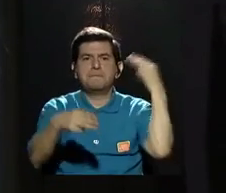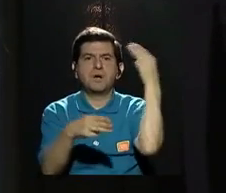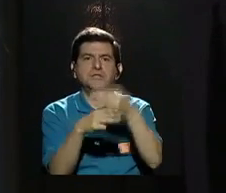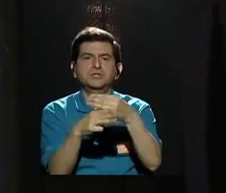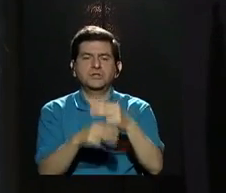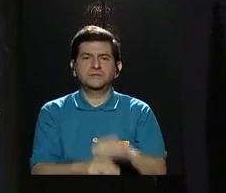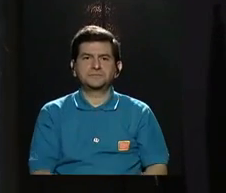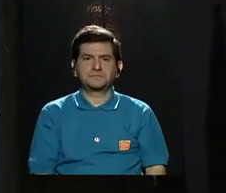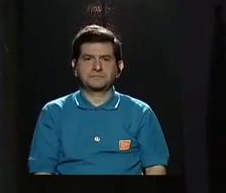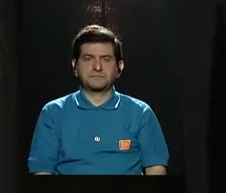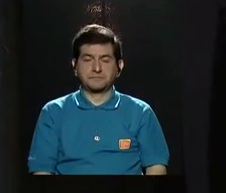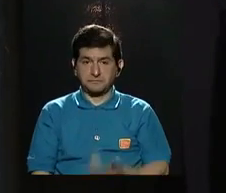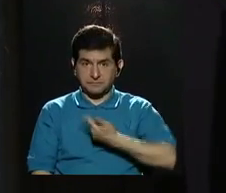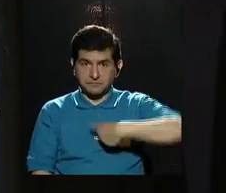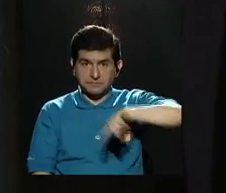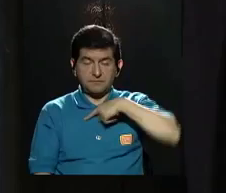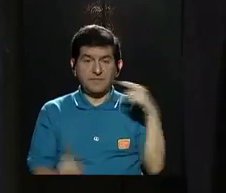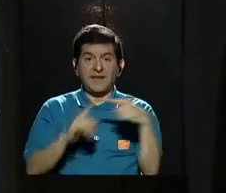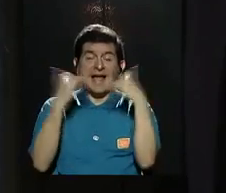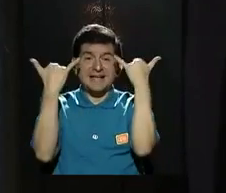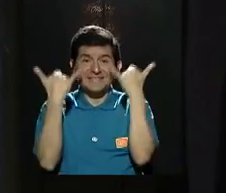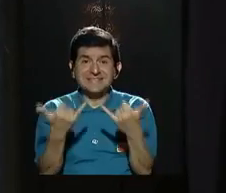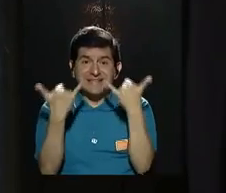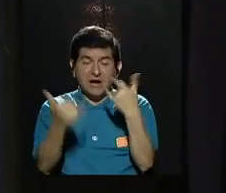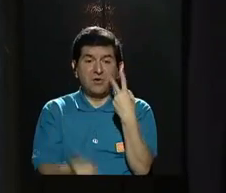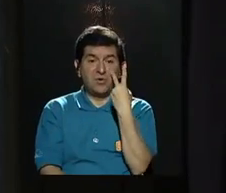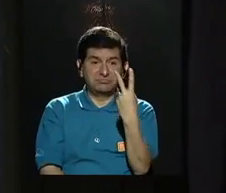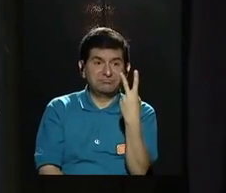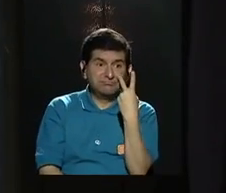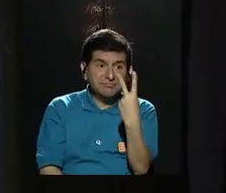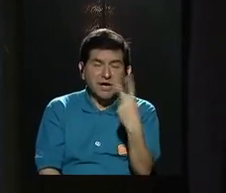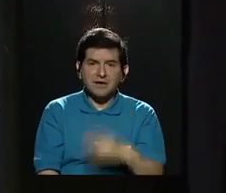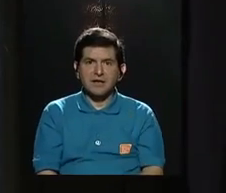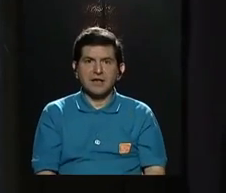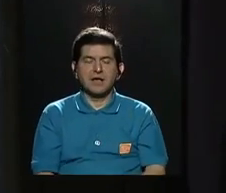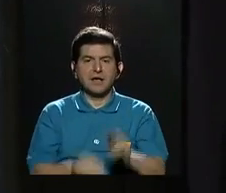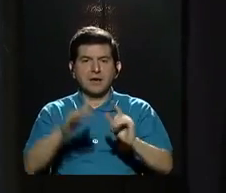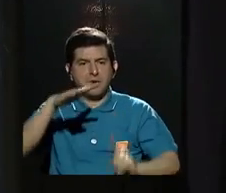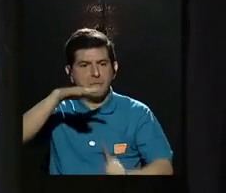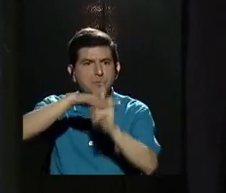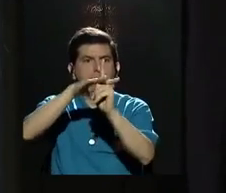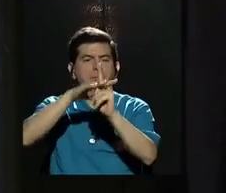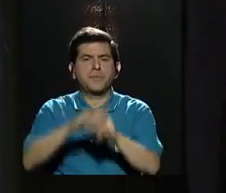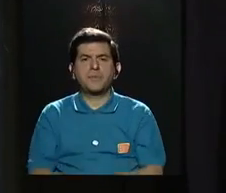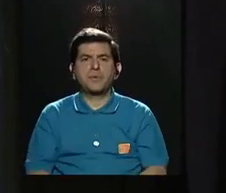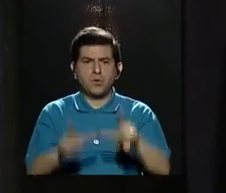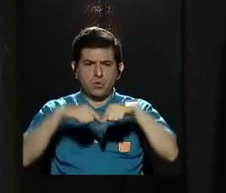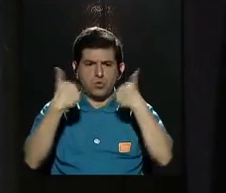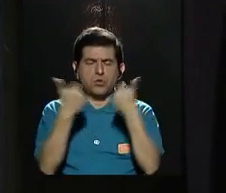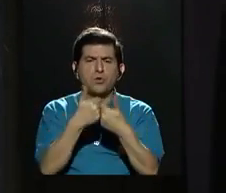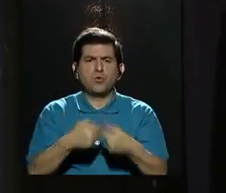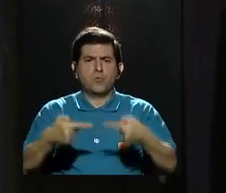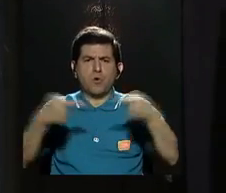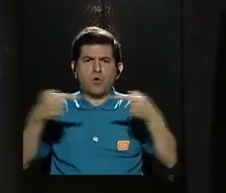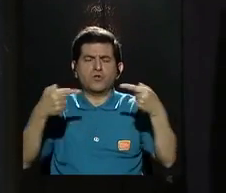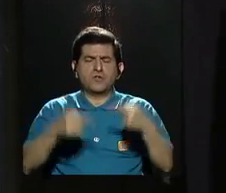just now witnessing a surge of popular opposition to these forms of